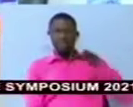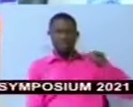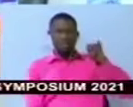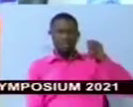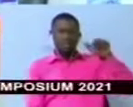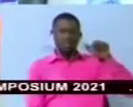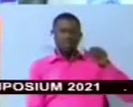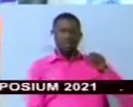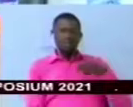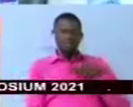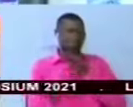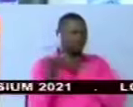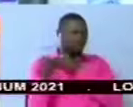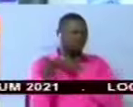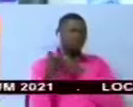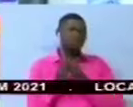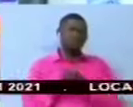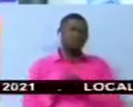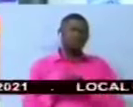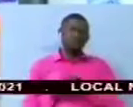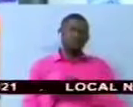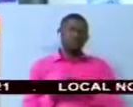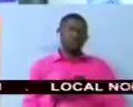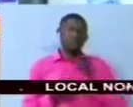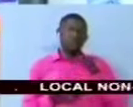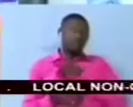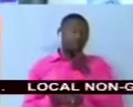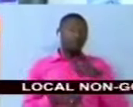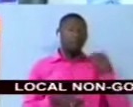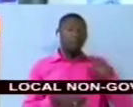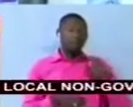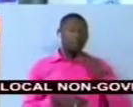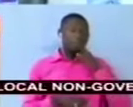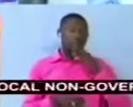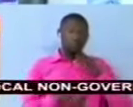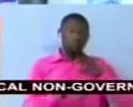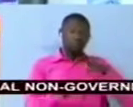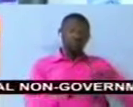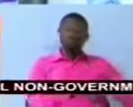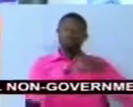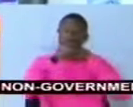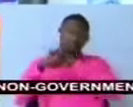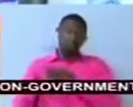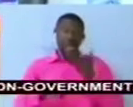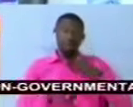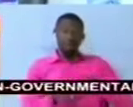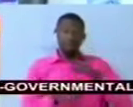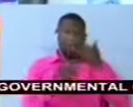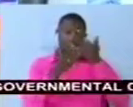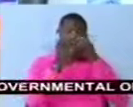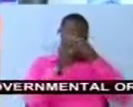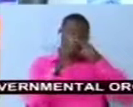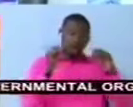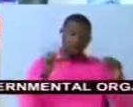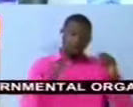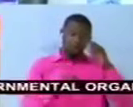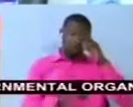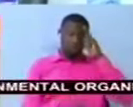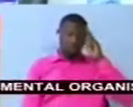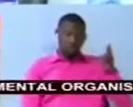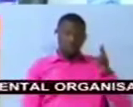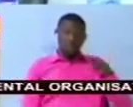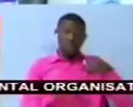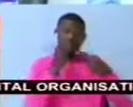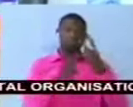NIA. Ñom ñoma jëlé fofu yobuma. They were the one who picked me from my house. After 2 days. Mi generator bi